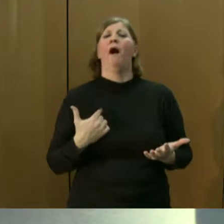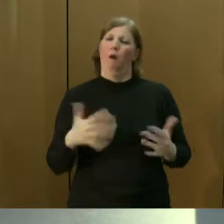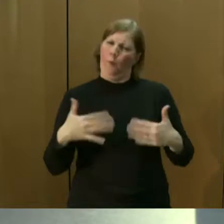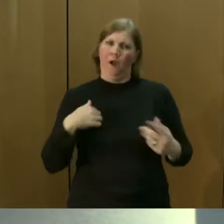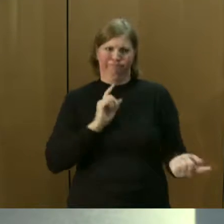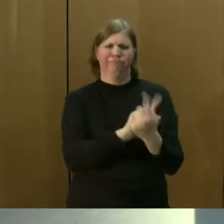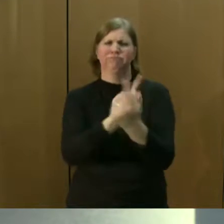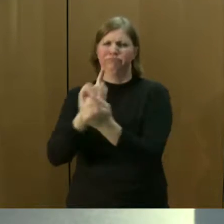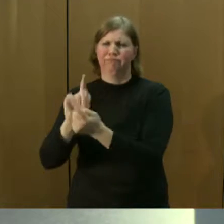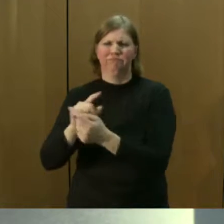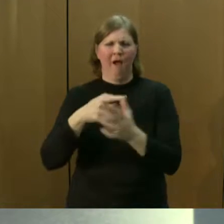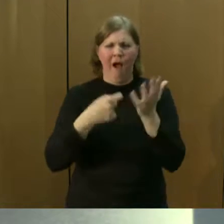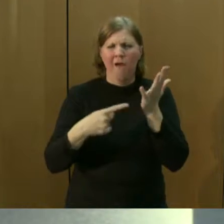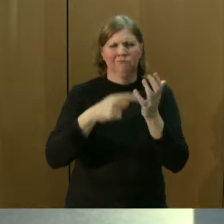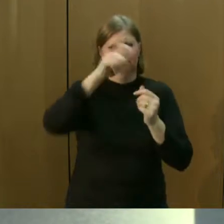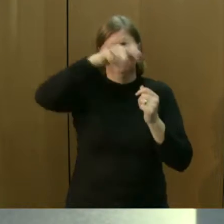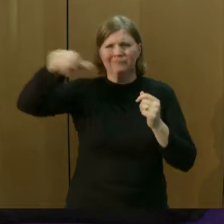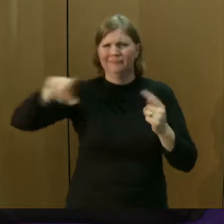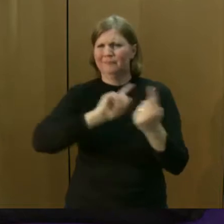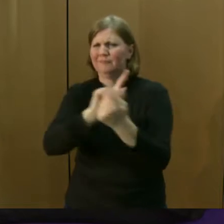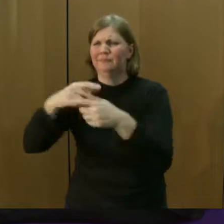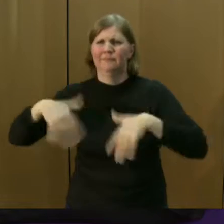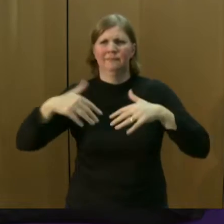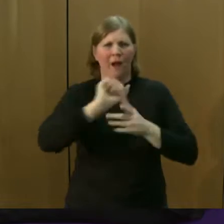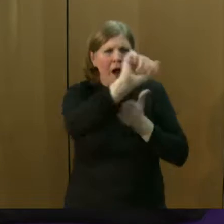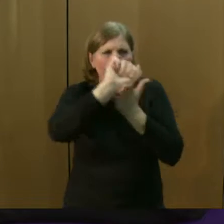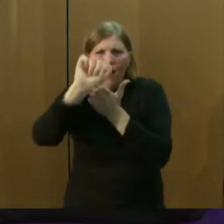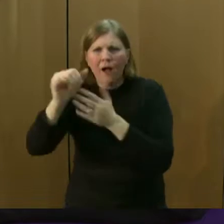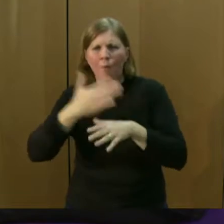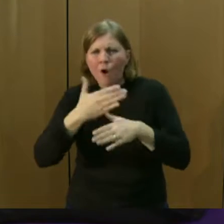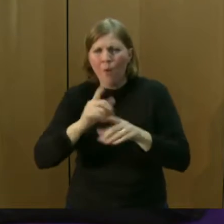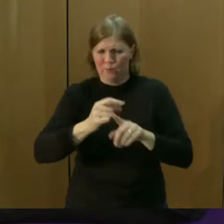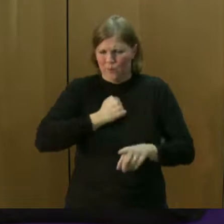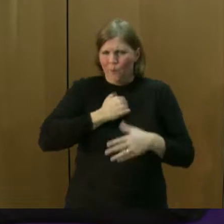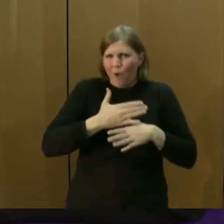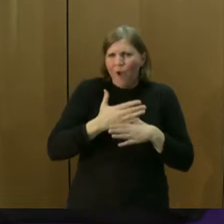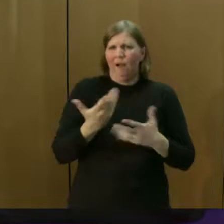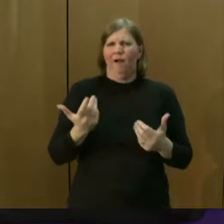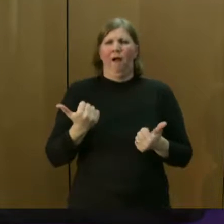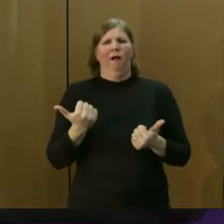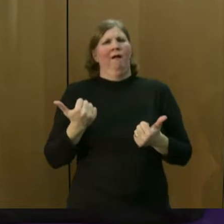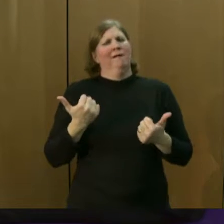have discussions about your work and see other work, and it's a massive professional development opportunity.